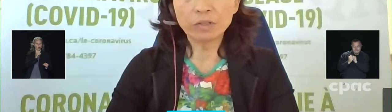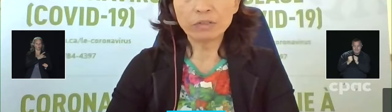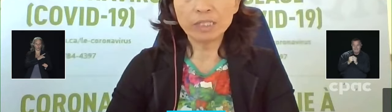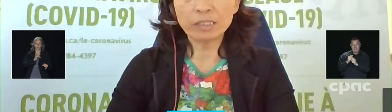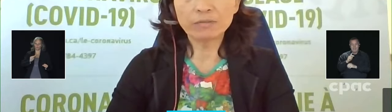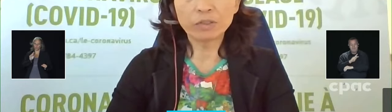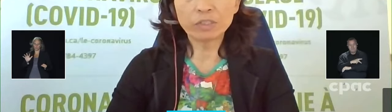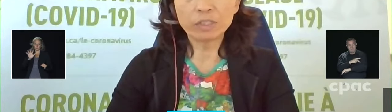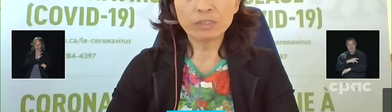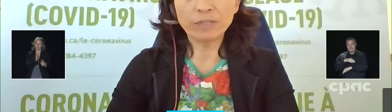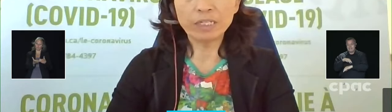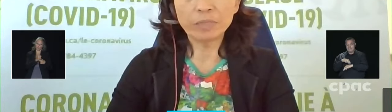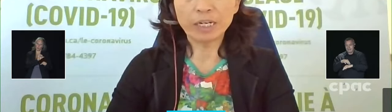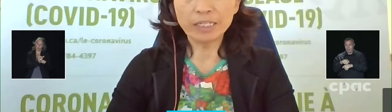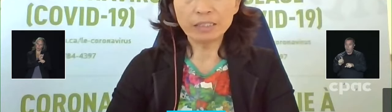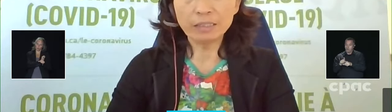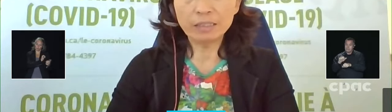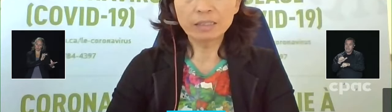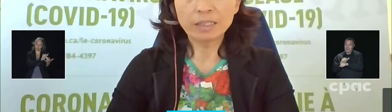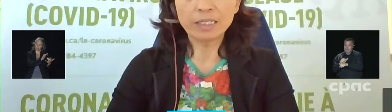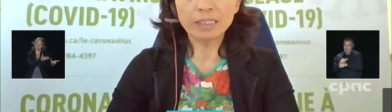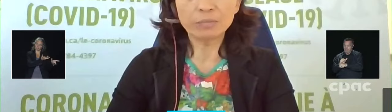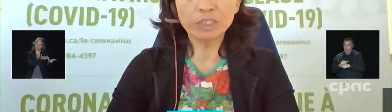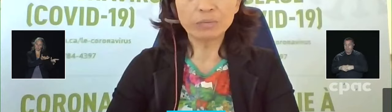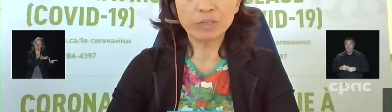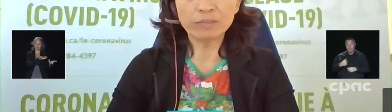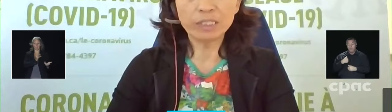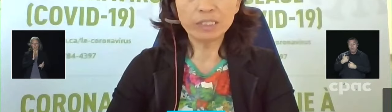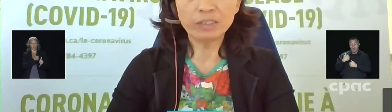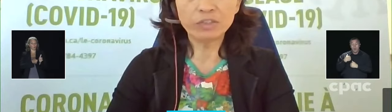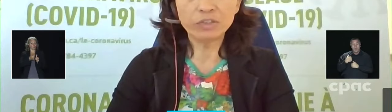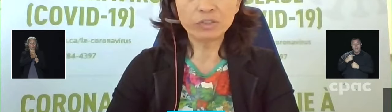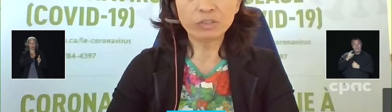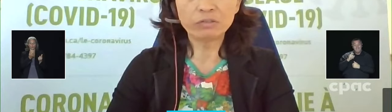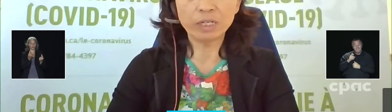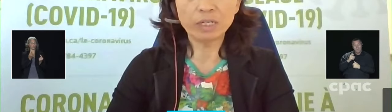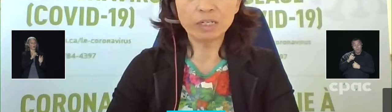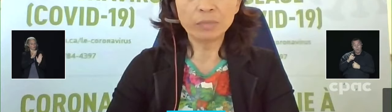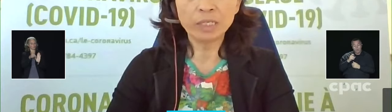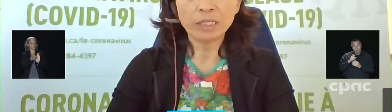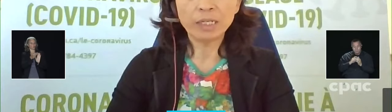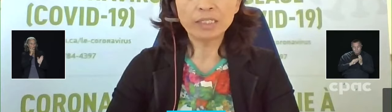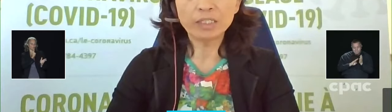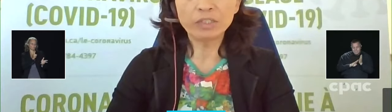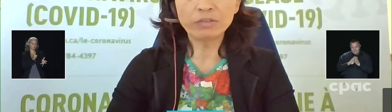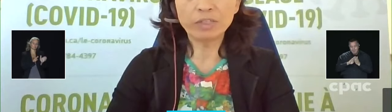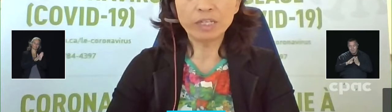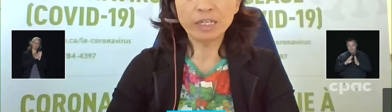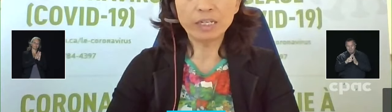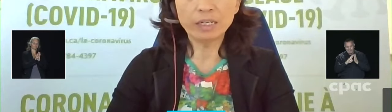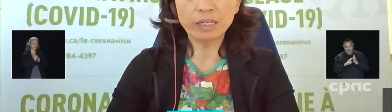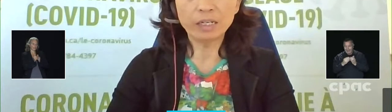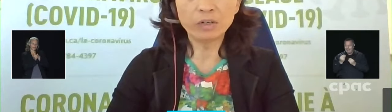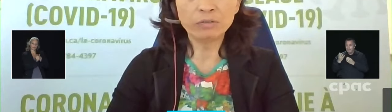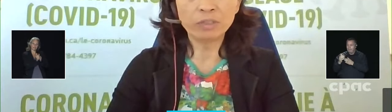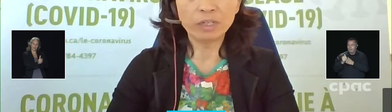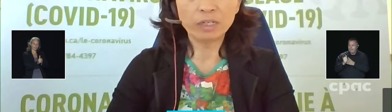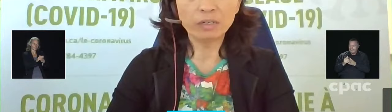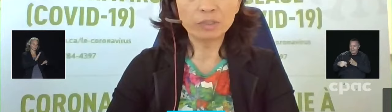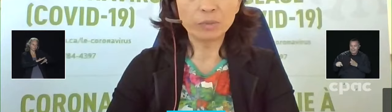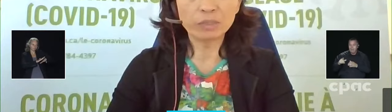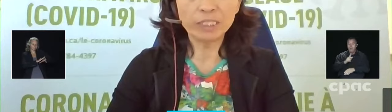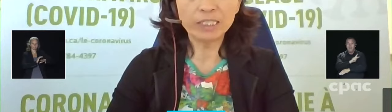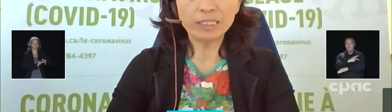I think our role is, of course, to develop guidance, and it's up to the provinces to execute their